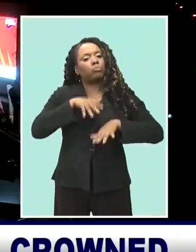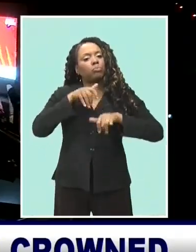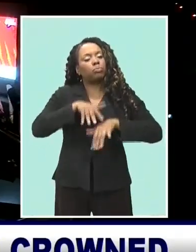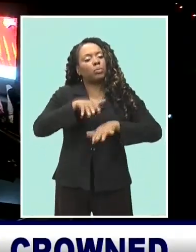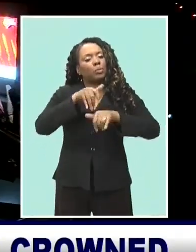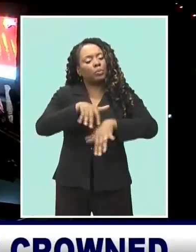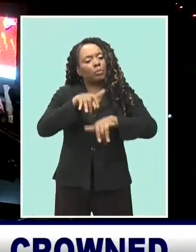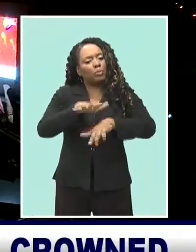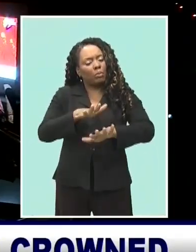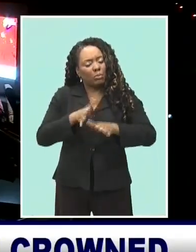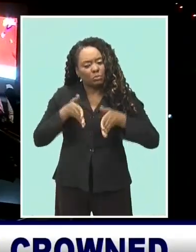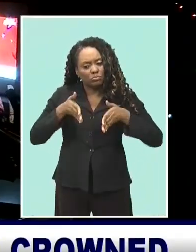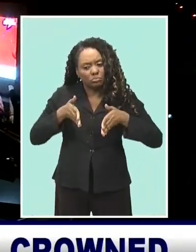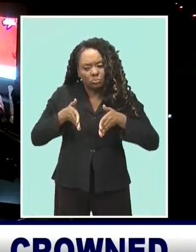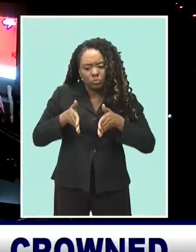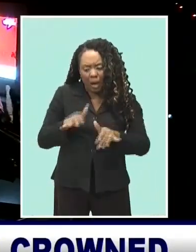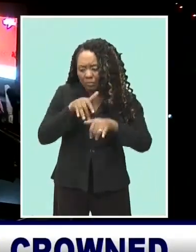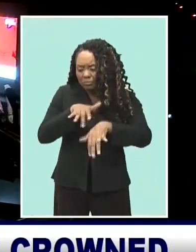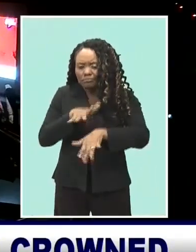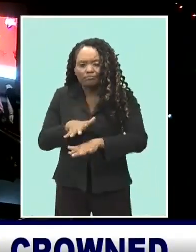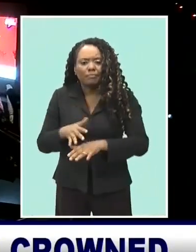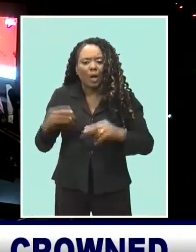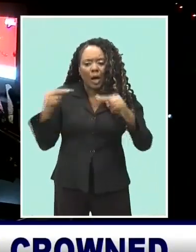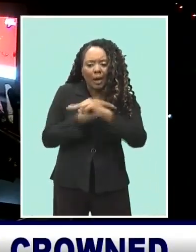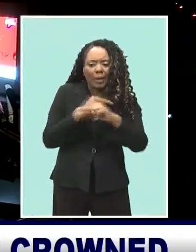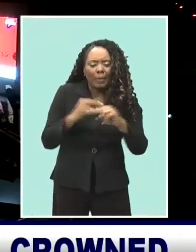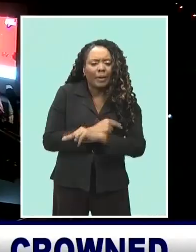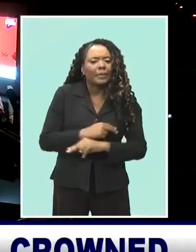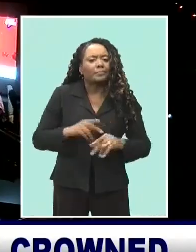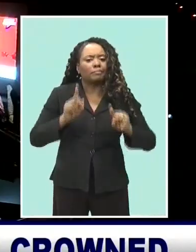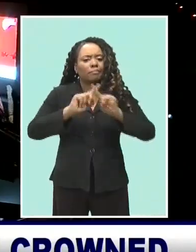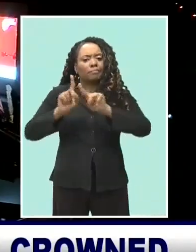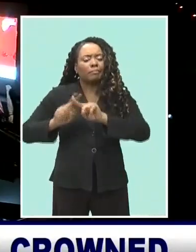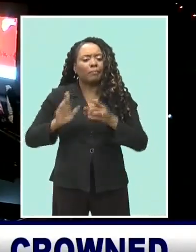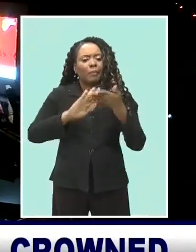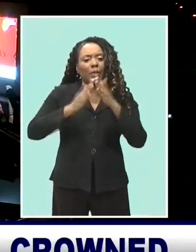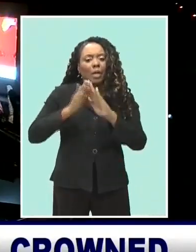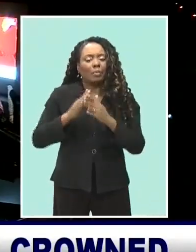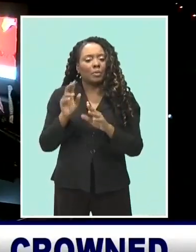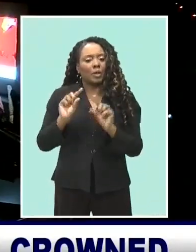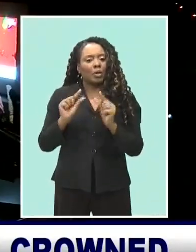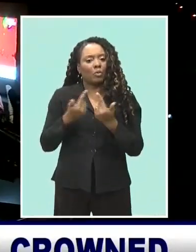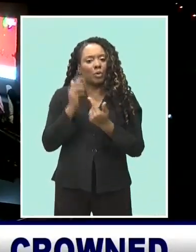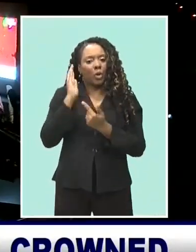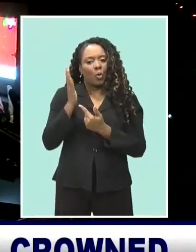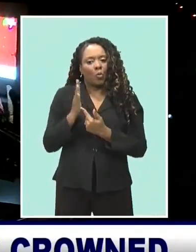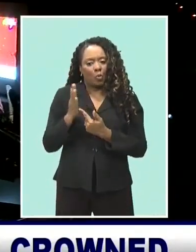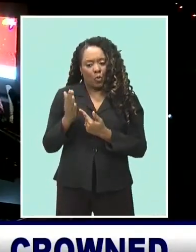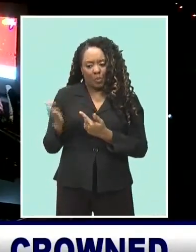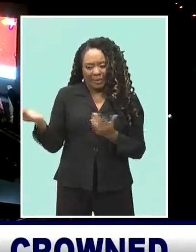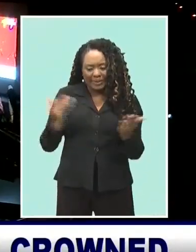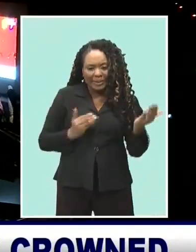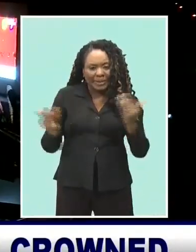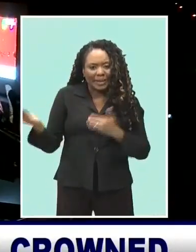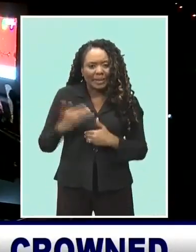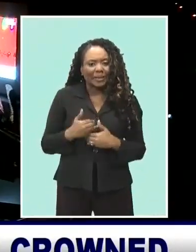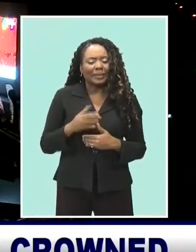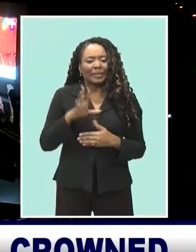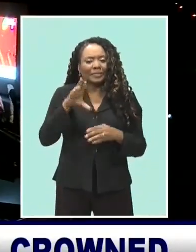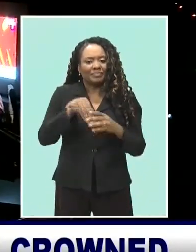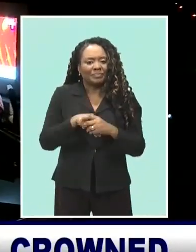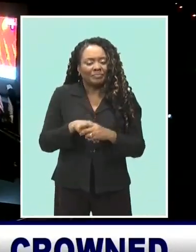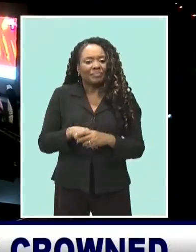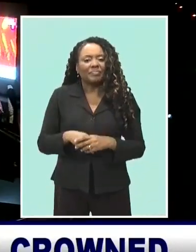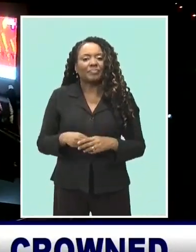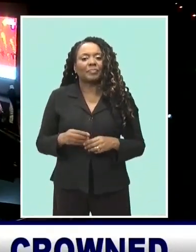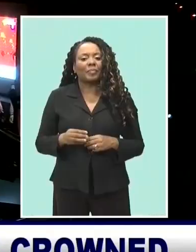the street there. Of course, community groups and all that will be involved in the parade, and they're going to be up and coming up to